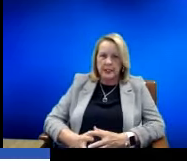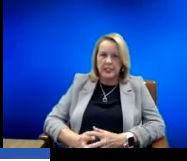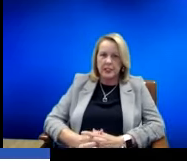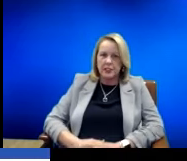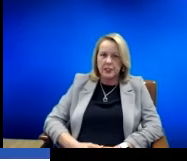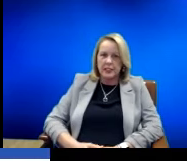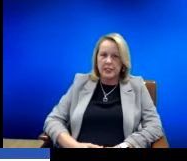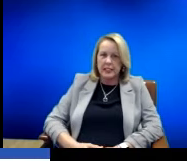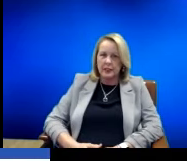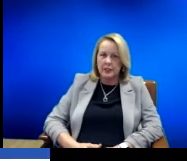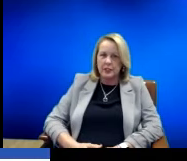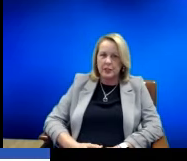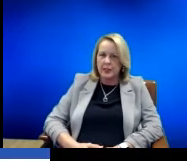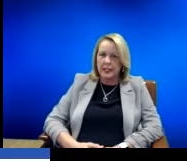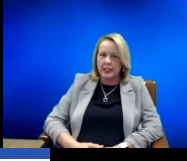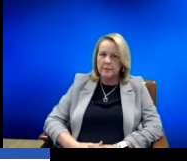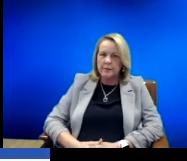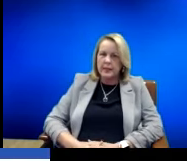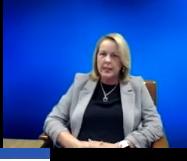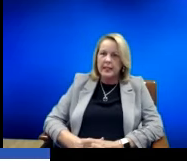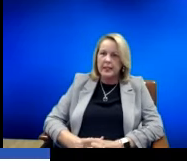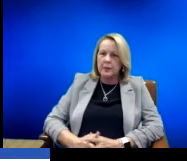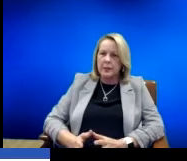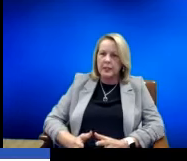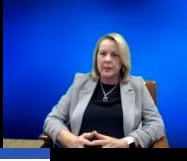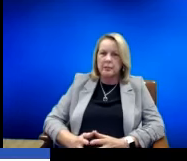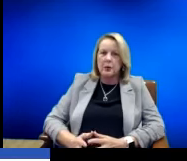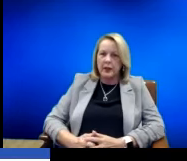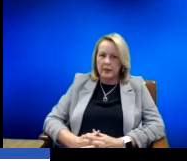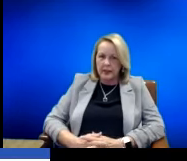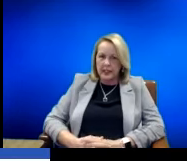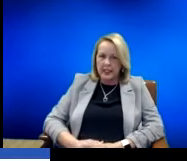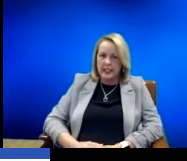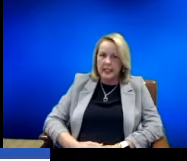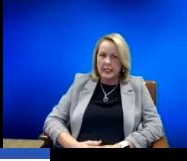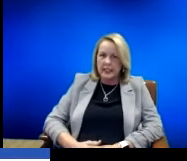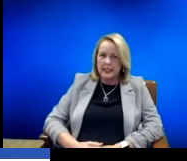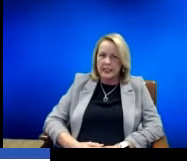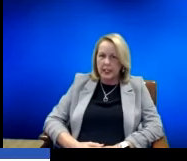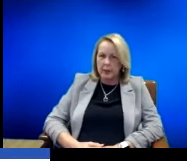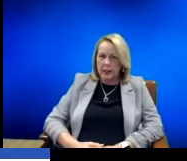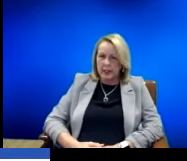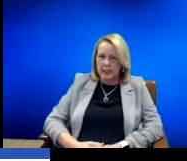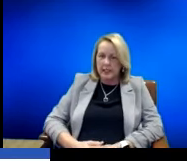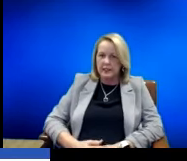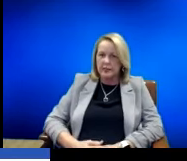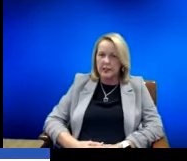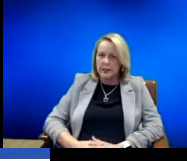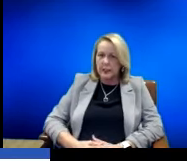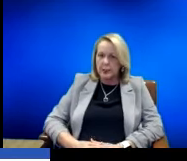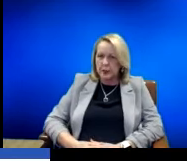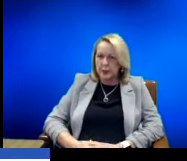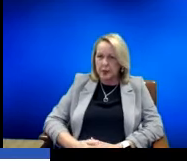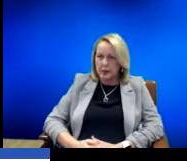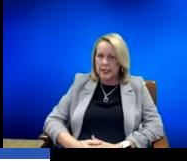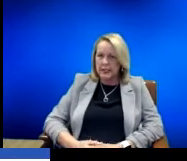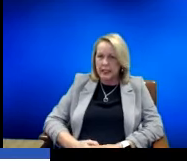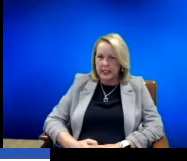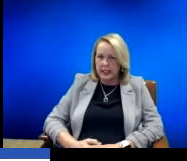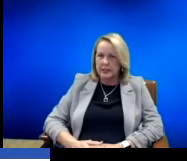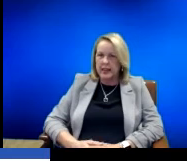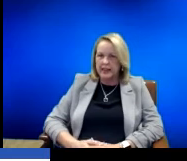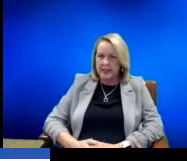other fees, as you can see on the screen. One important fee is the check processing fee for each withdrawal